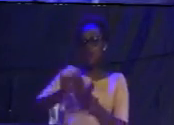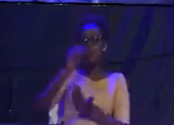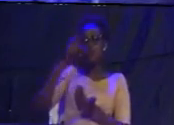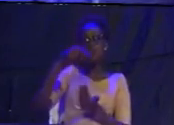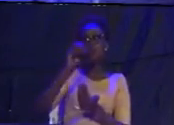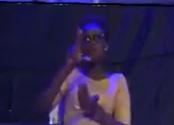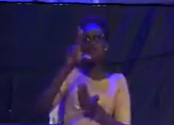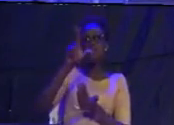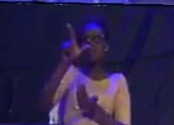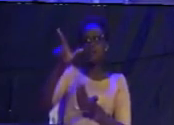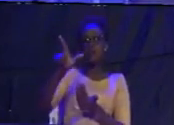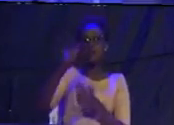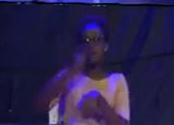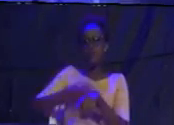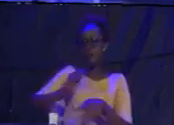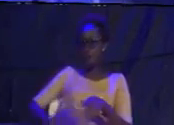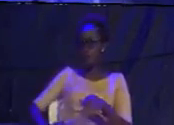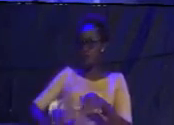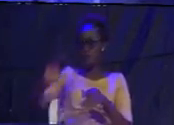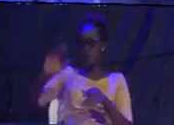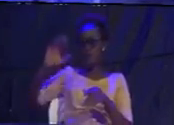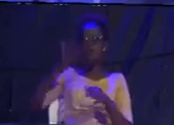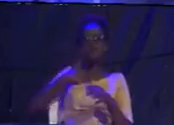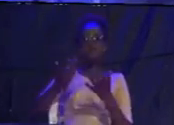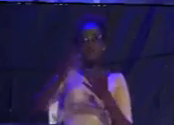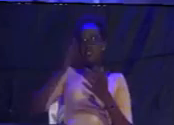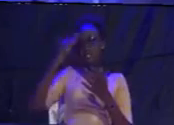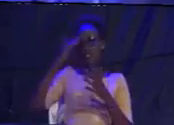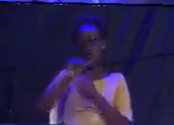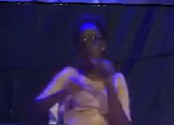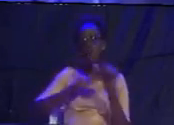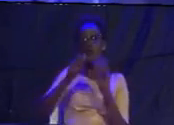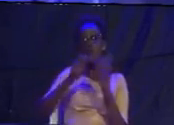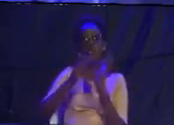mentored Paul when he was still young in salvation.